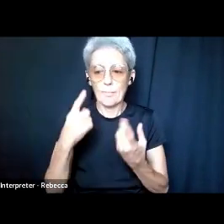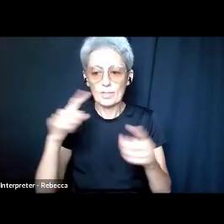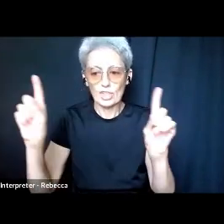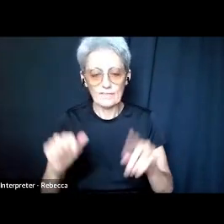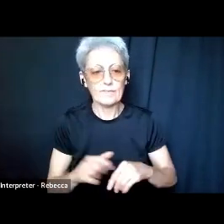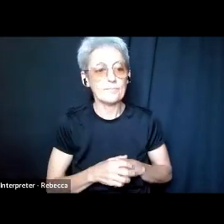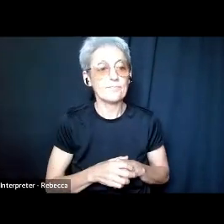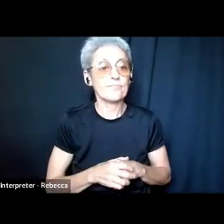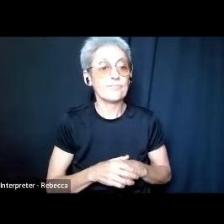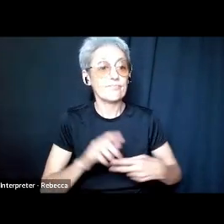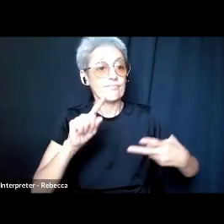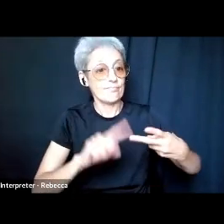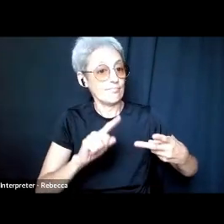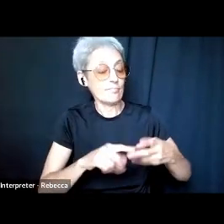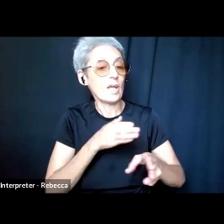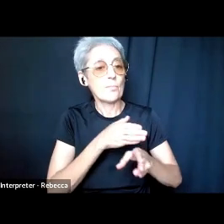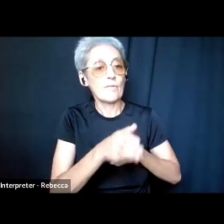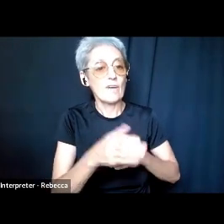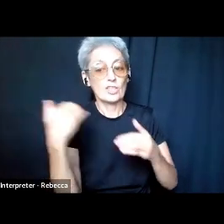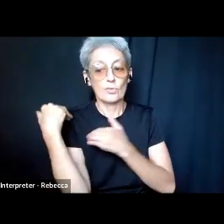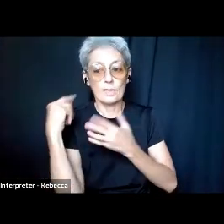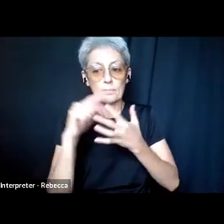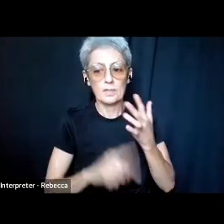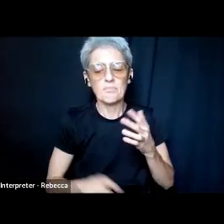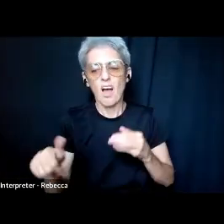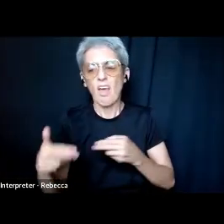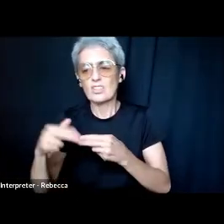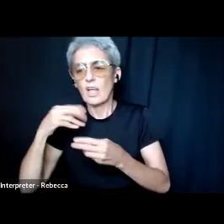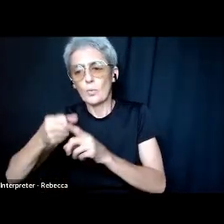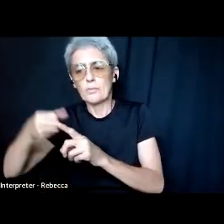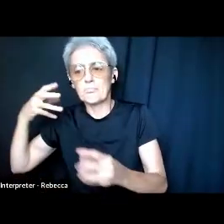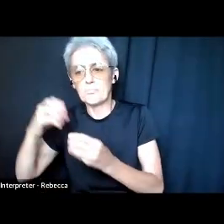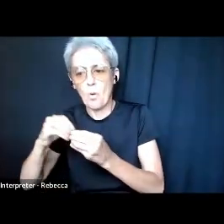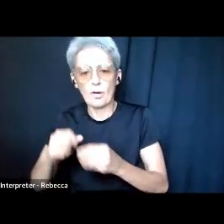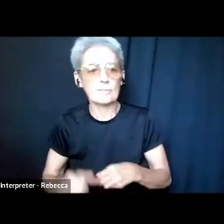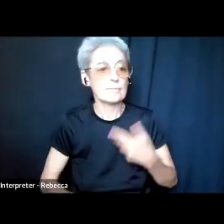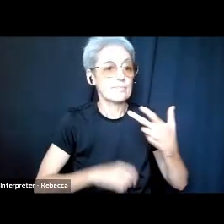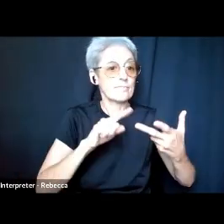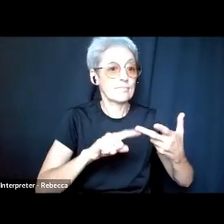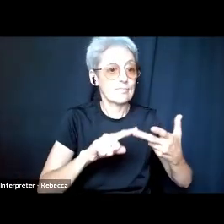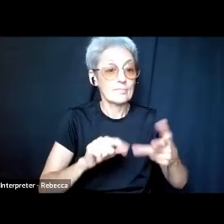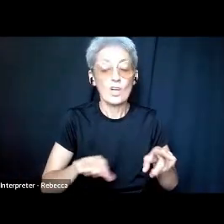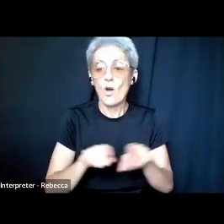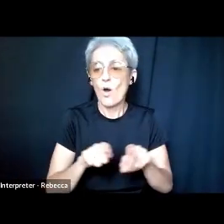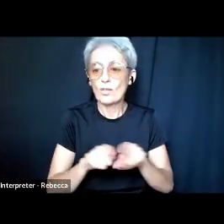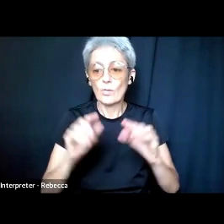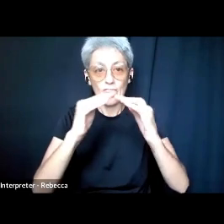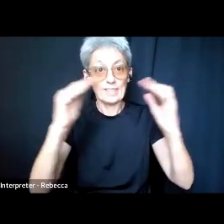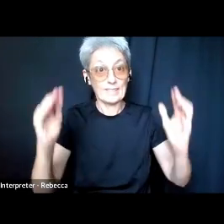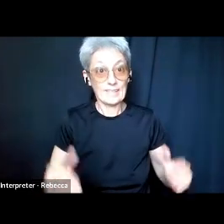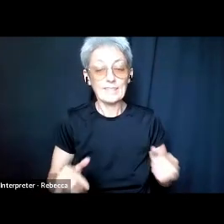professional responsibilities, and I'll talk about some of those on another slide. And then we want to make sure we help them navigate the